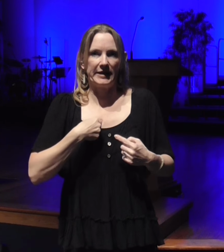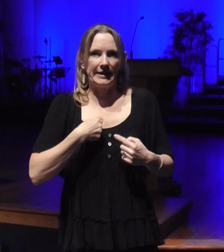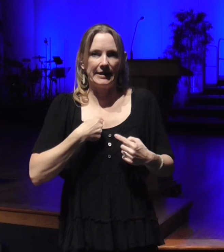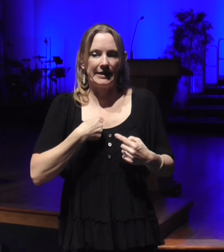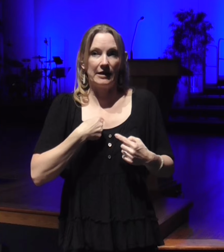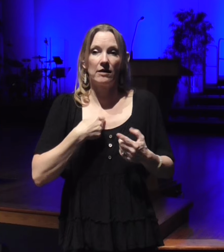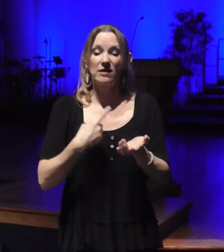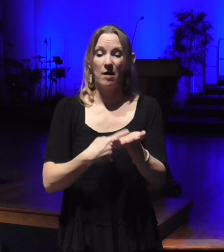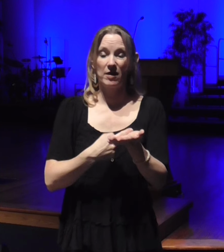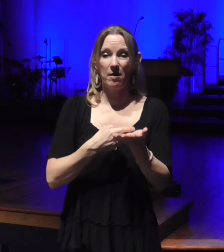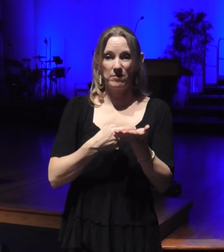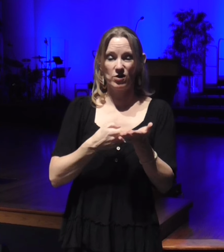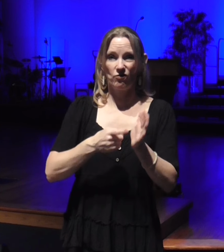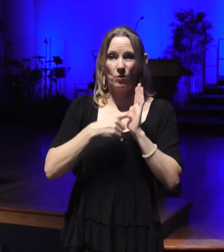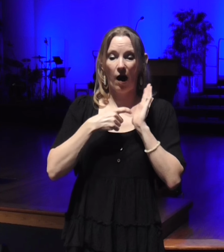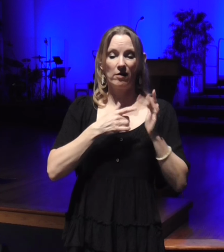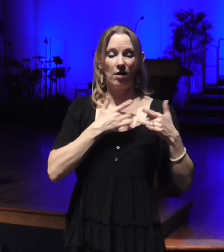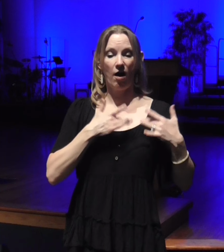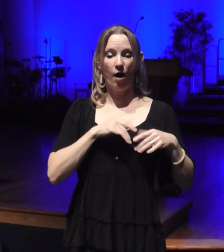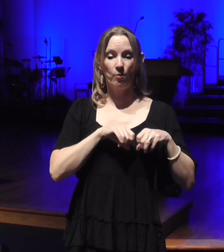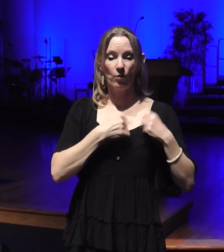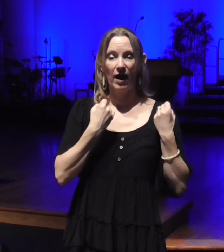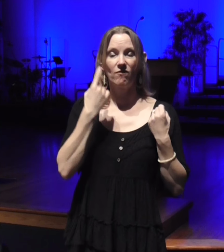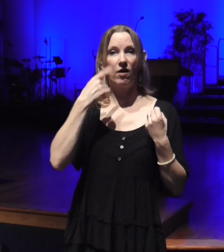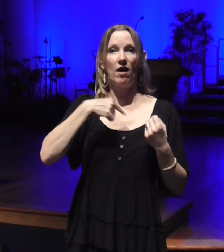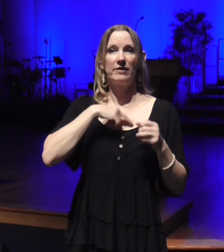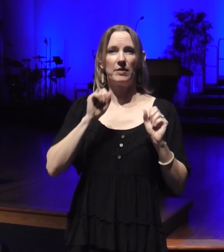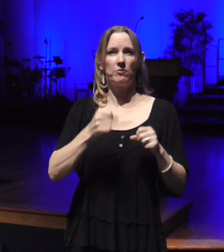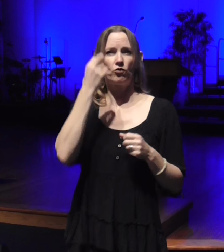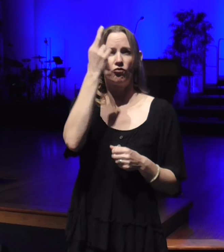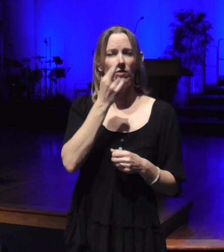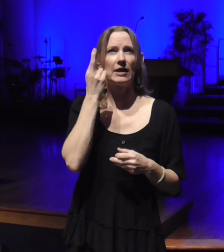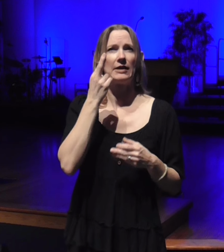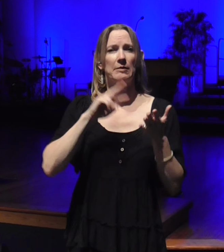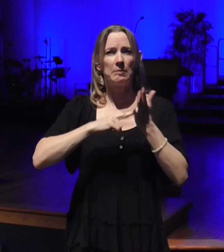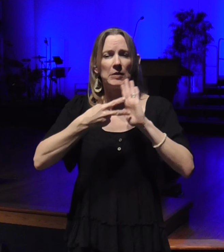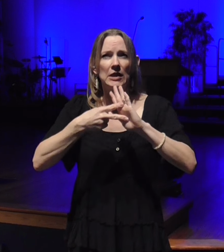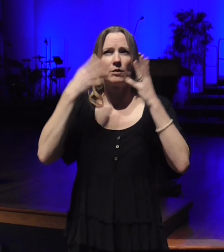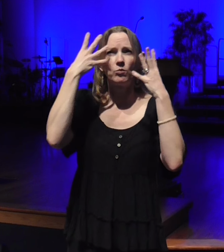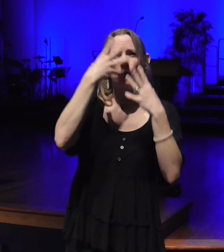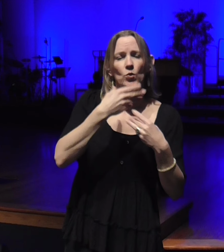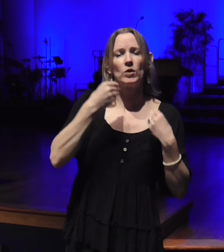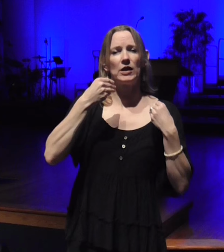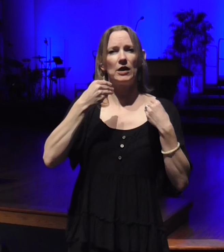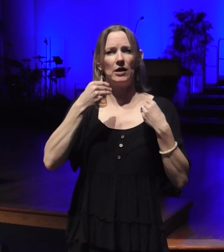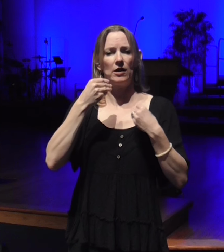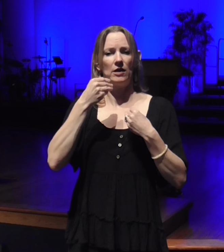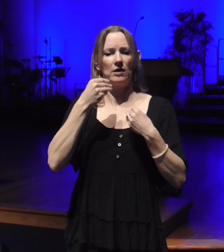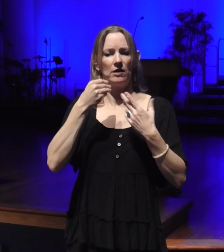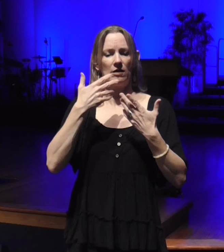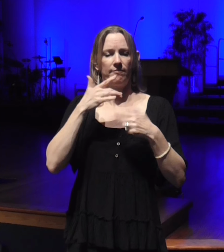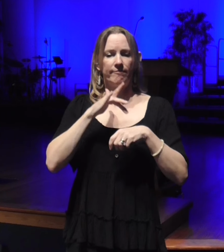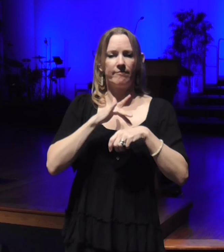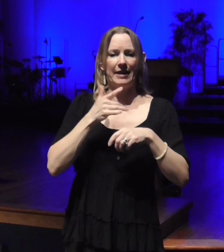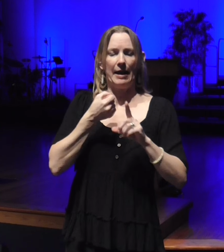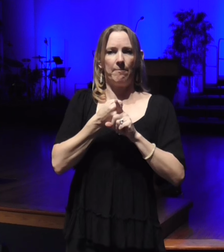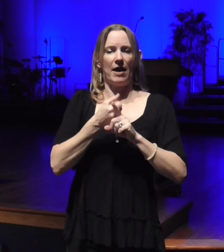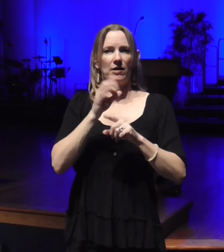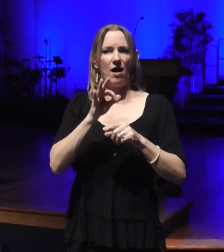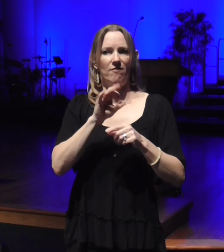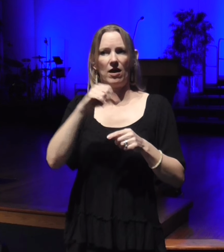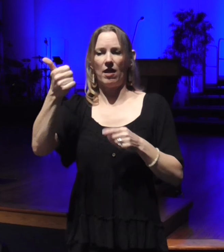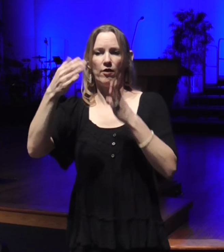Sometimes it takes a broken heart to realize the meaning and the beauty and the touch of a human hand, the